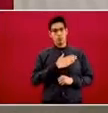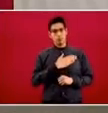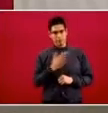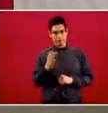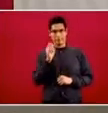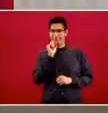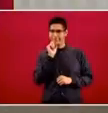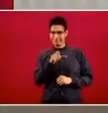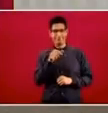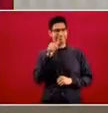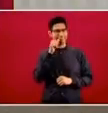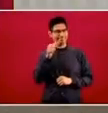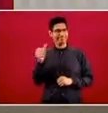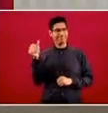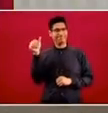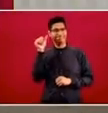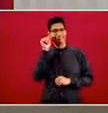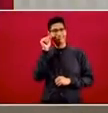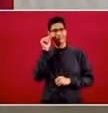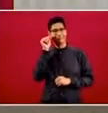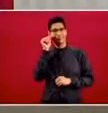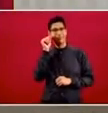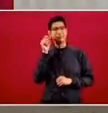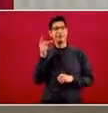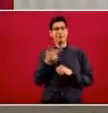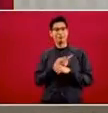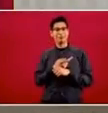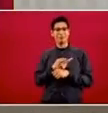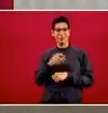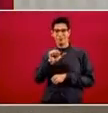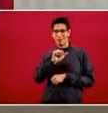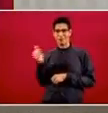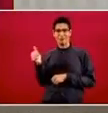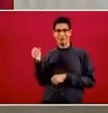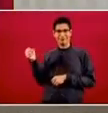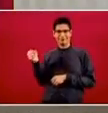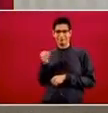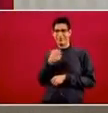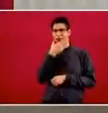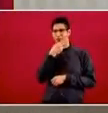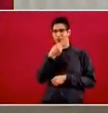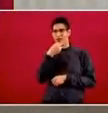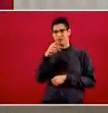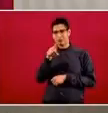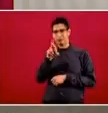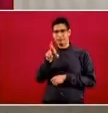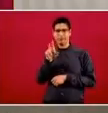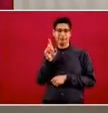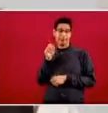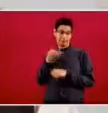I understand, and well, in accordance with the commitment made yesterday